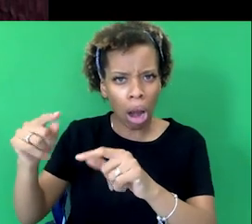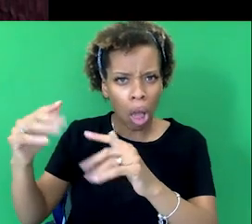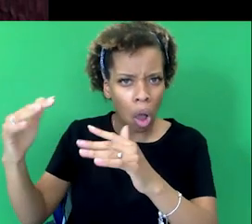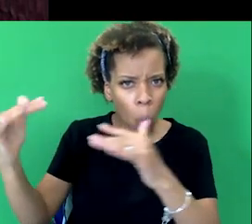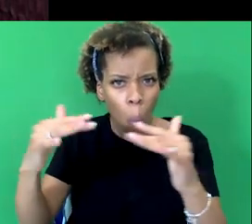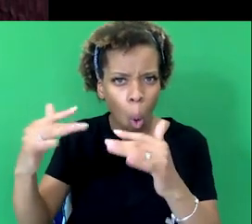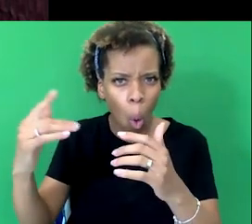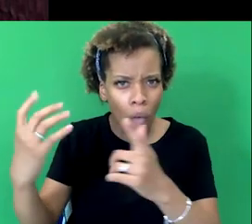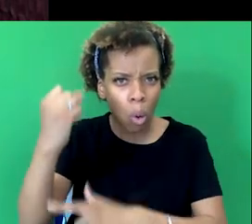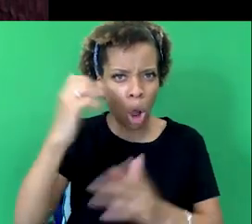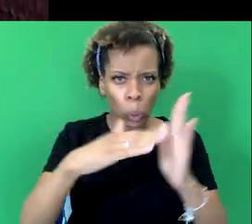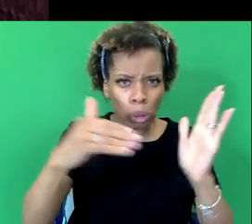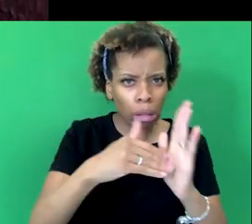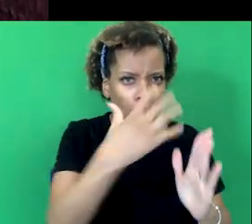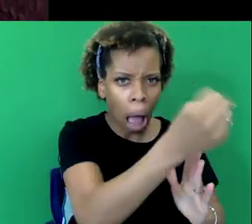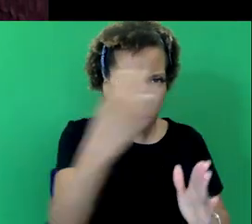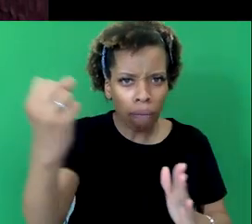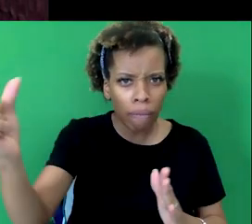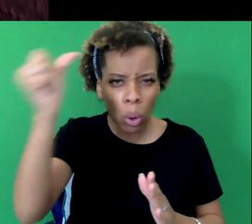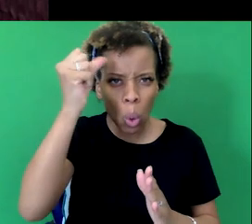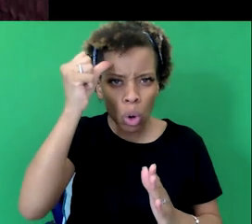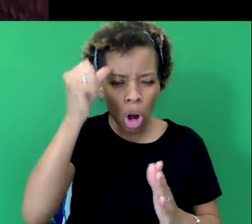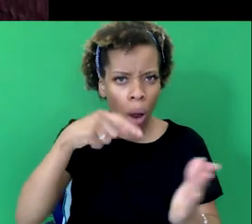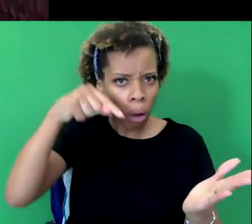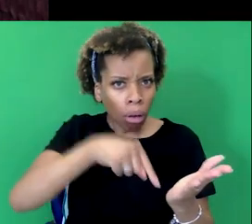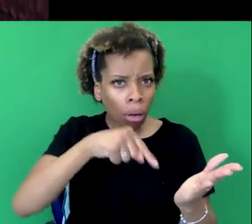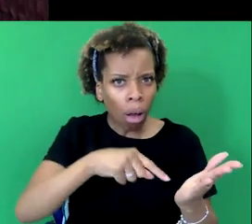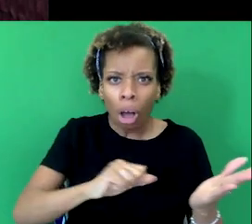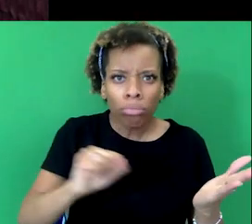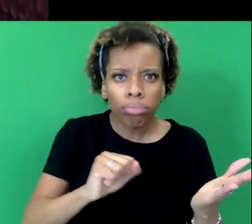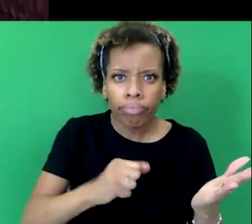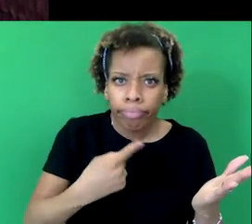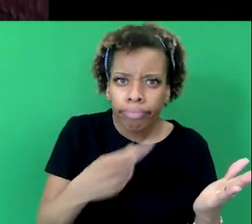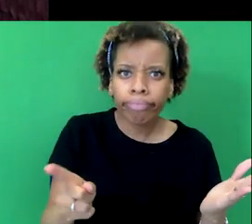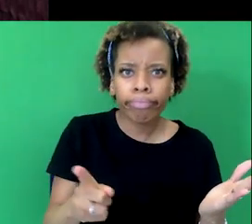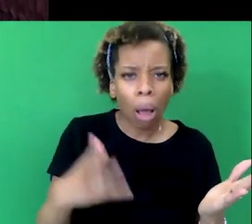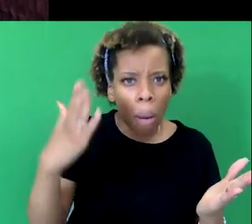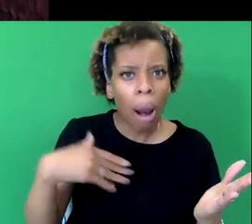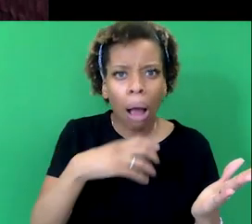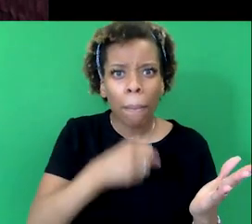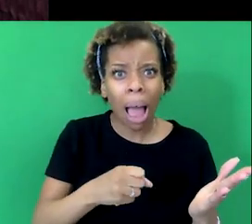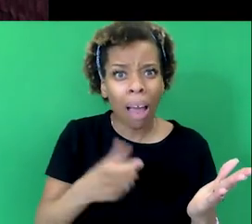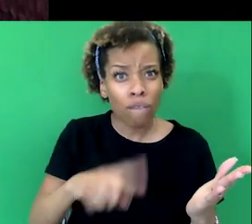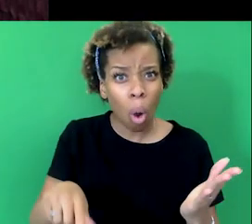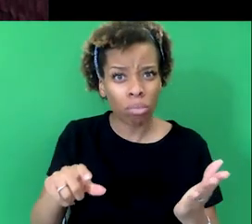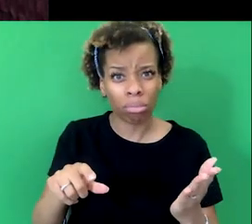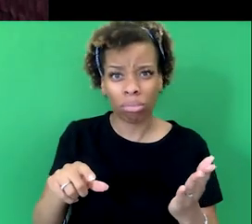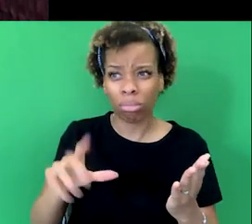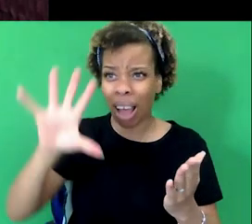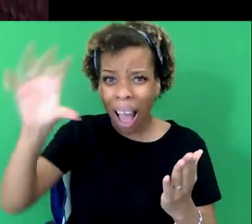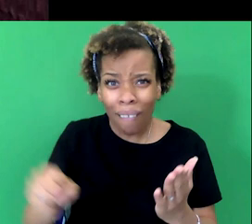the New Zealanders, and yet we have, you know, Black men from the Caribbean and from